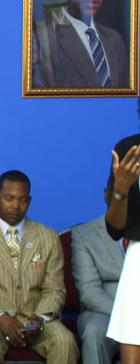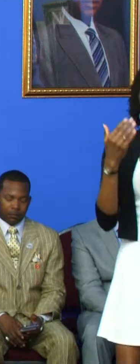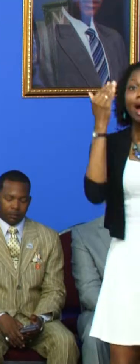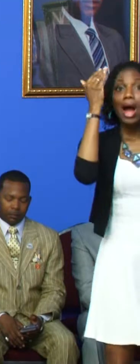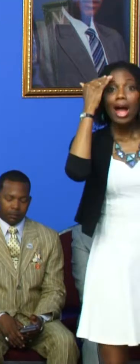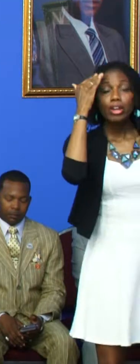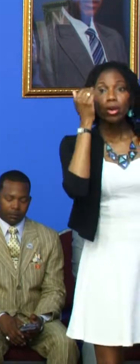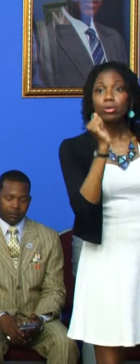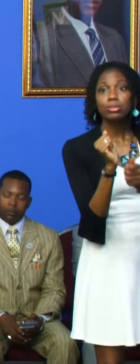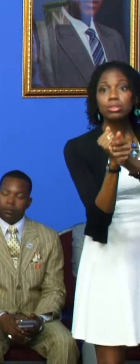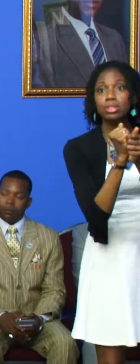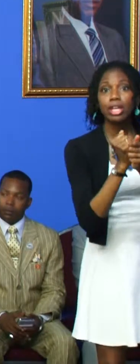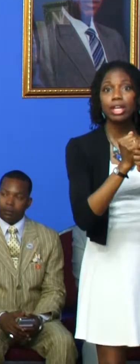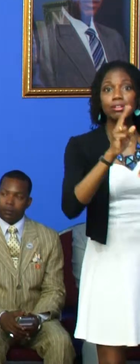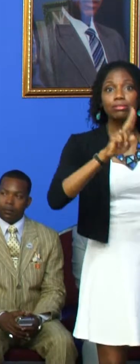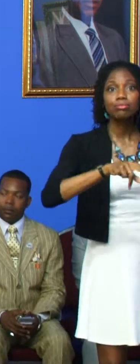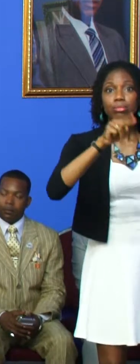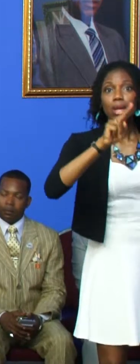never got paid.